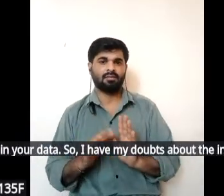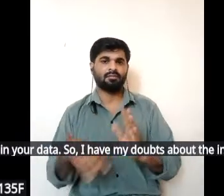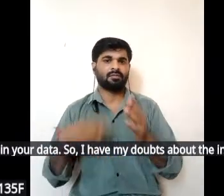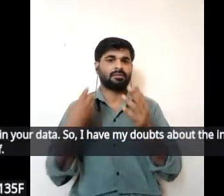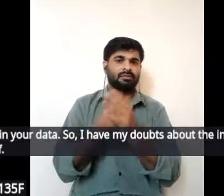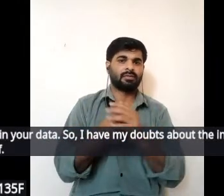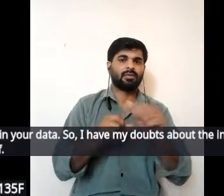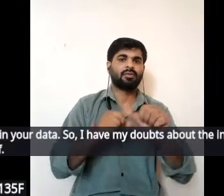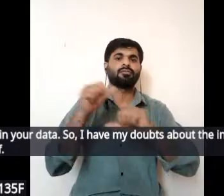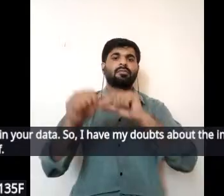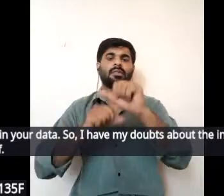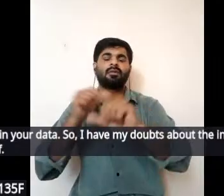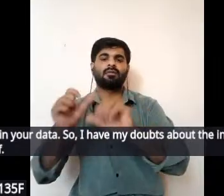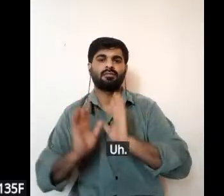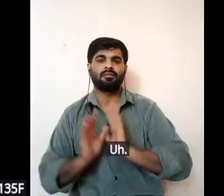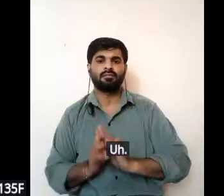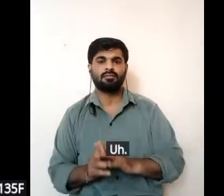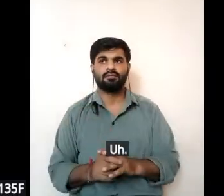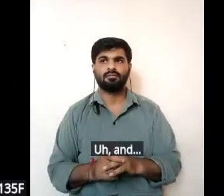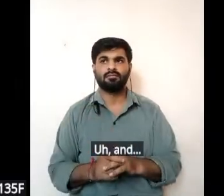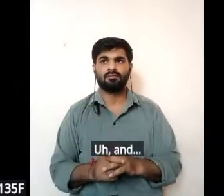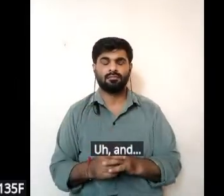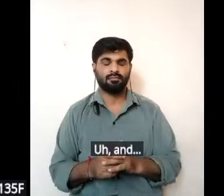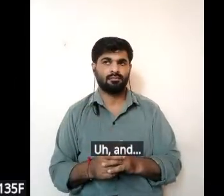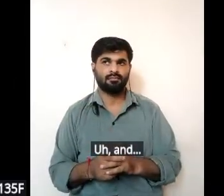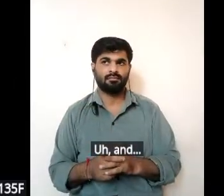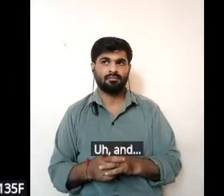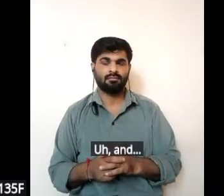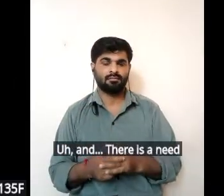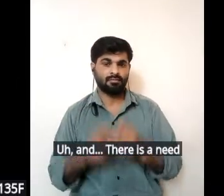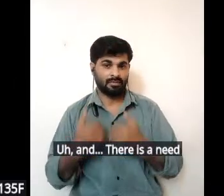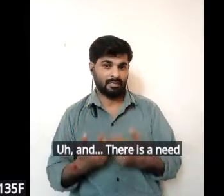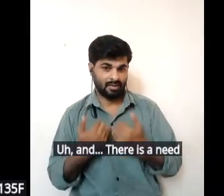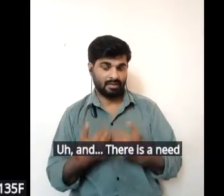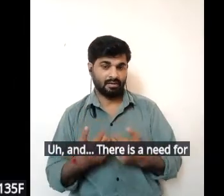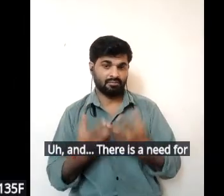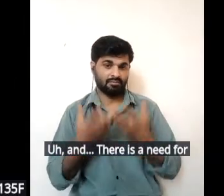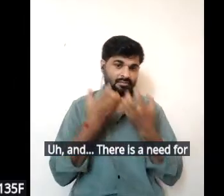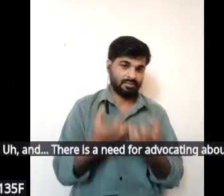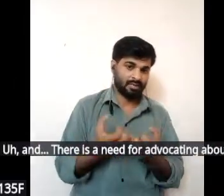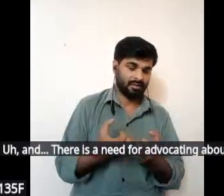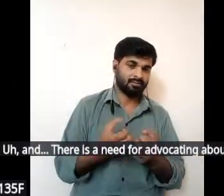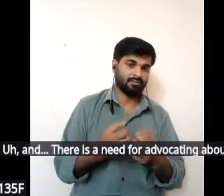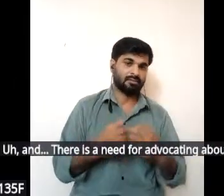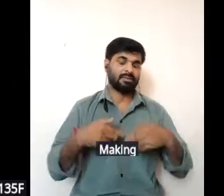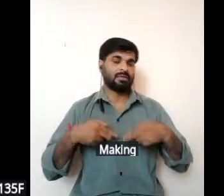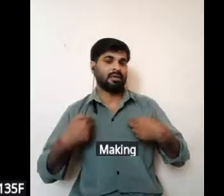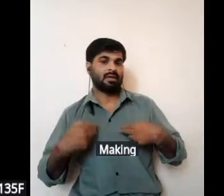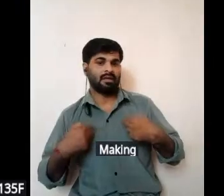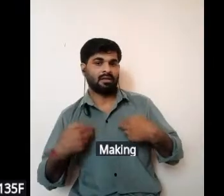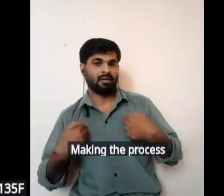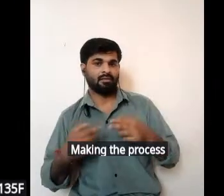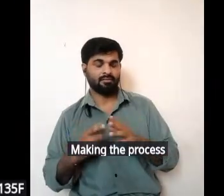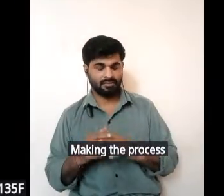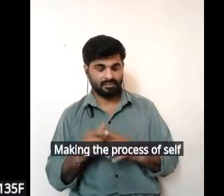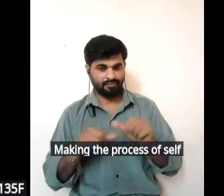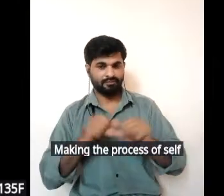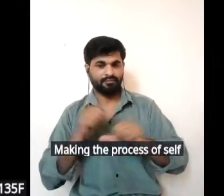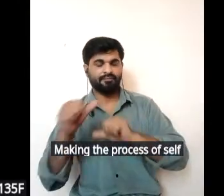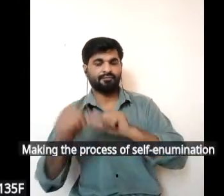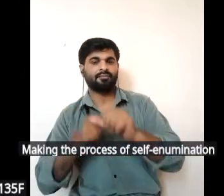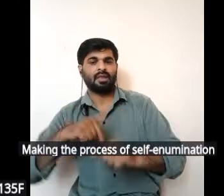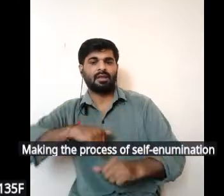itself. And there is a need for advocating about making the process of self